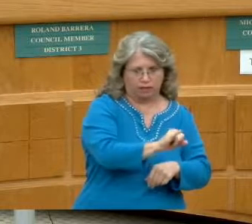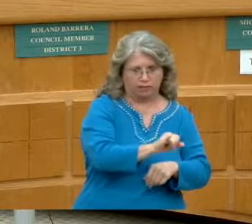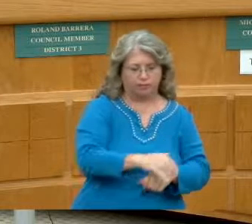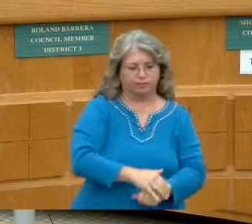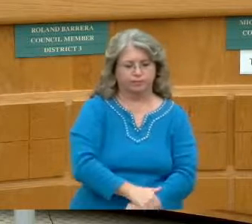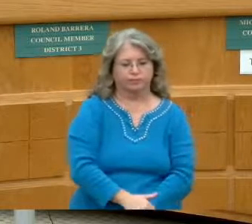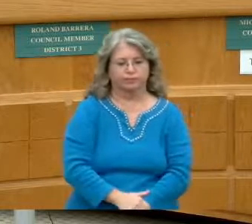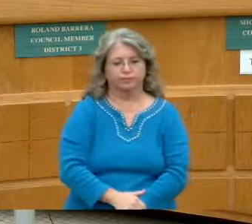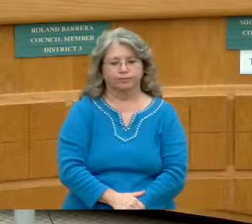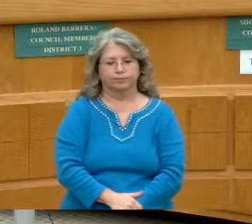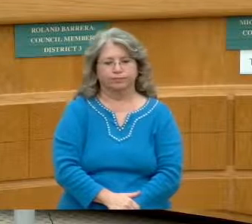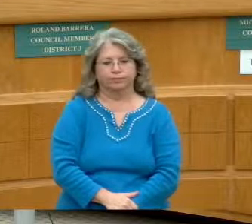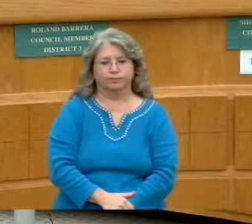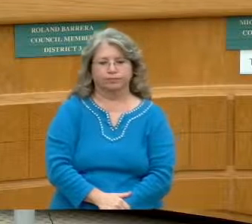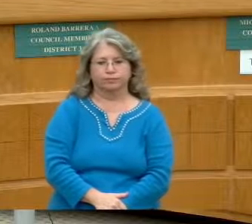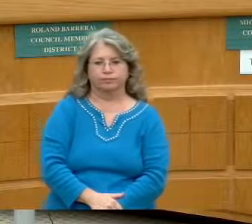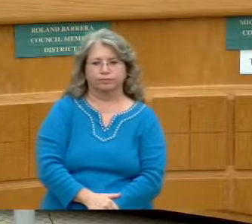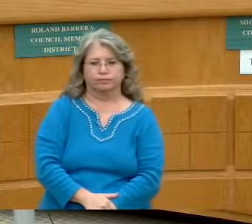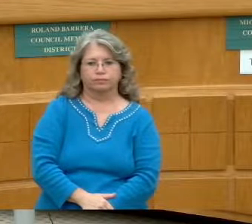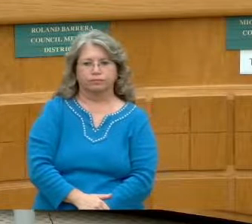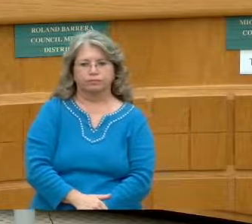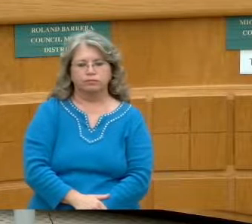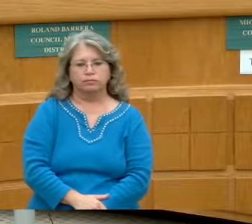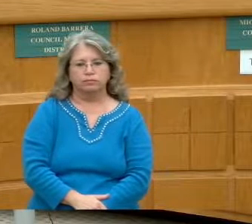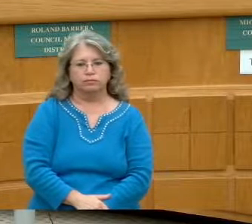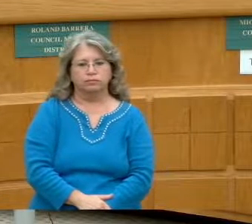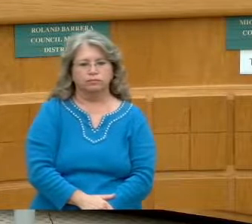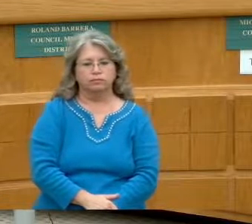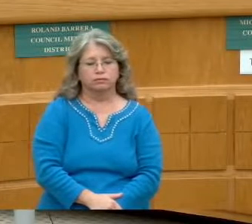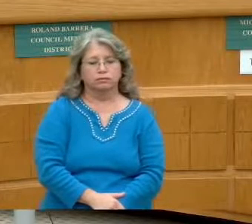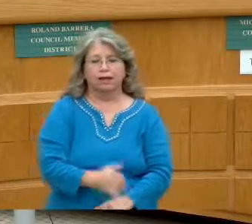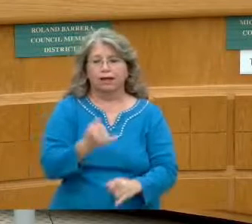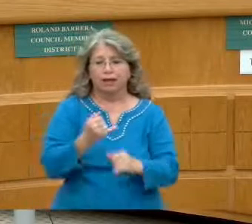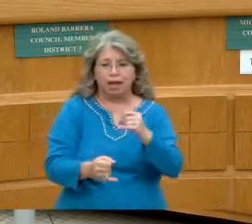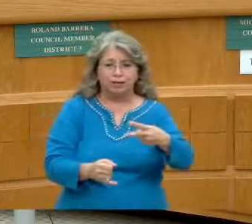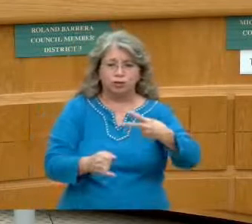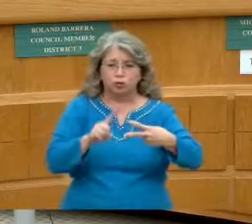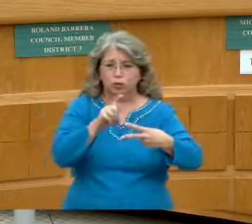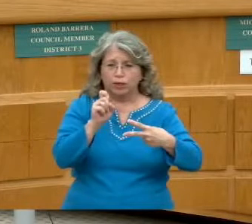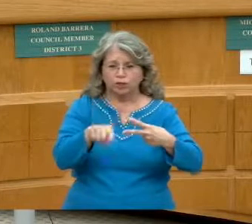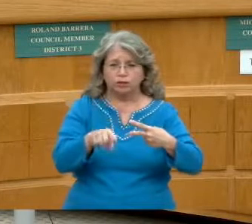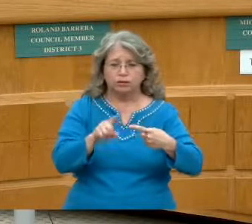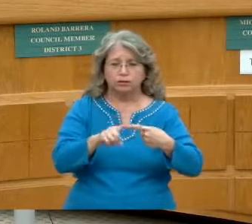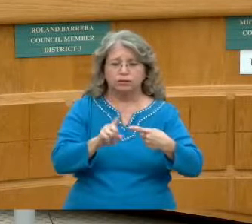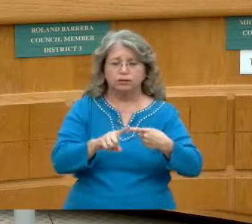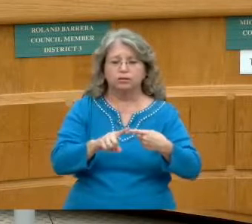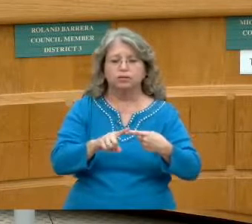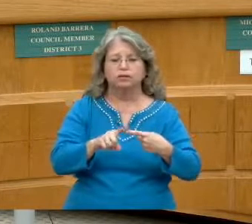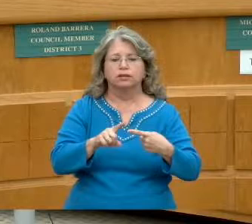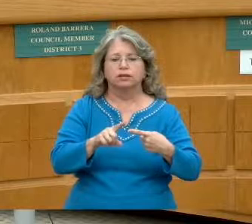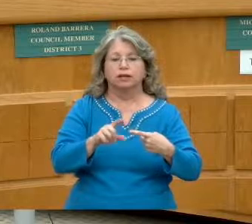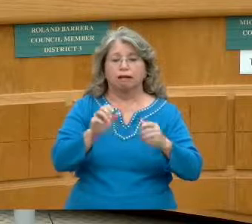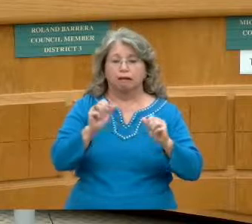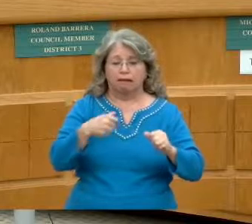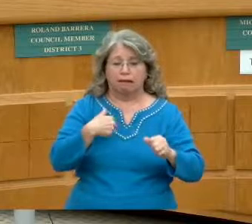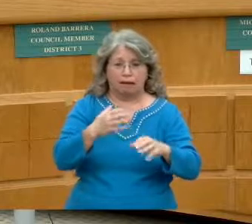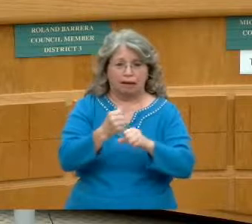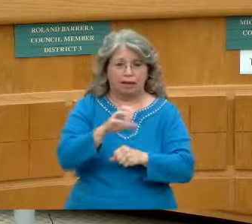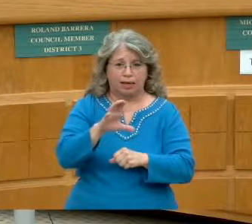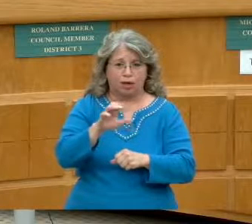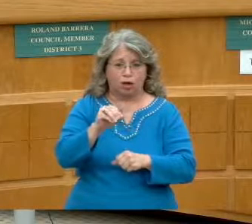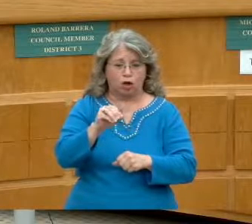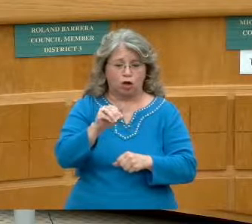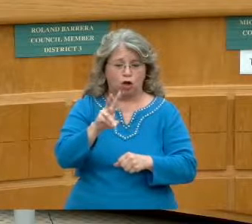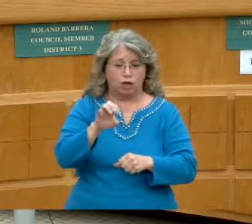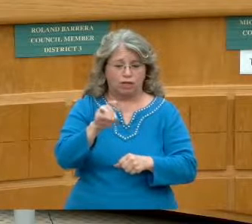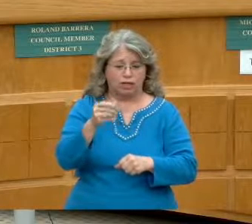con COVID-19 de las personas que no están infectadas. And the last two questions. Question, can I get COVID-19 from mail